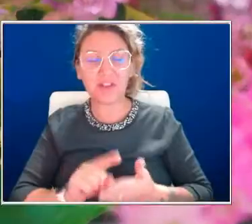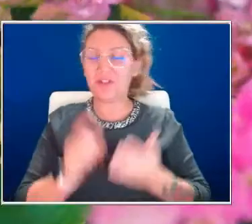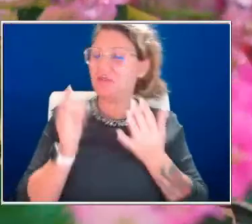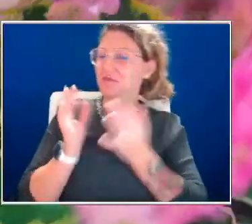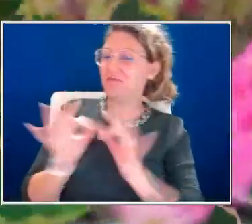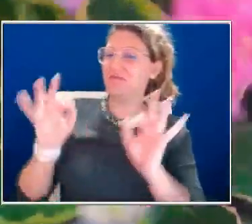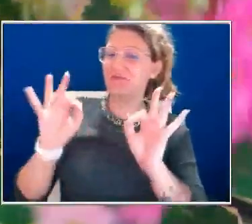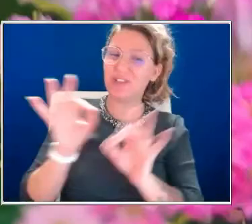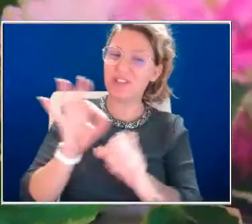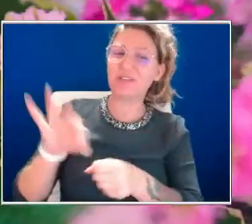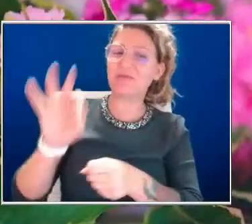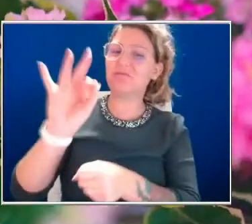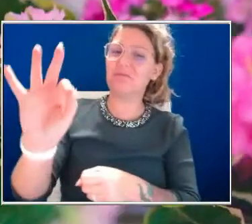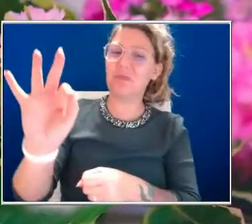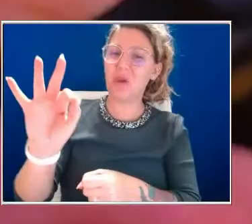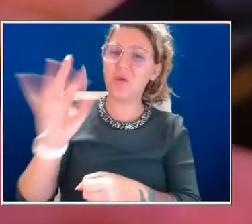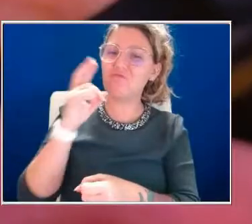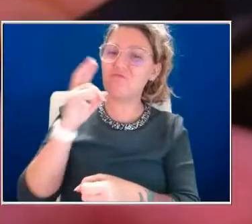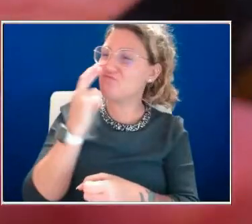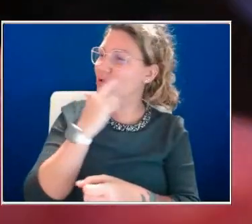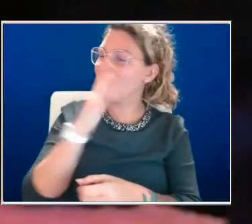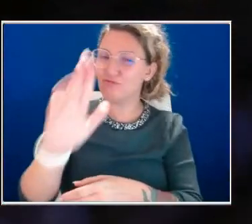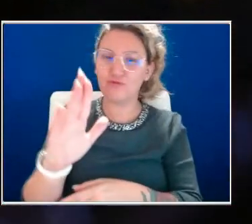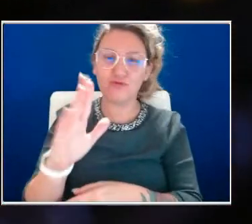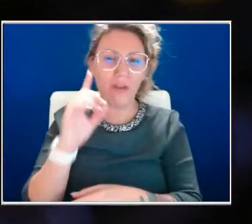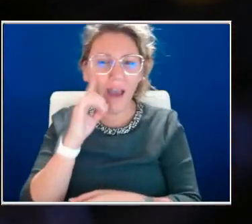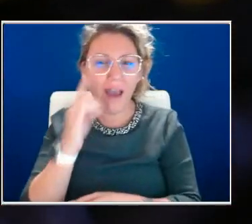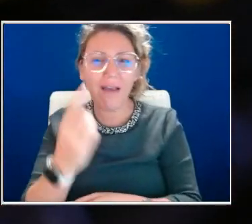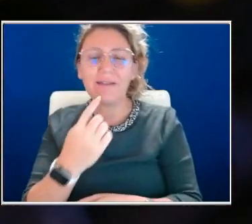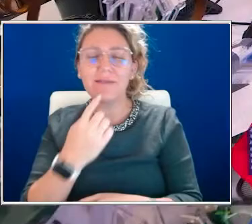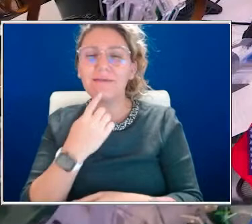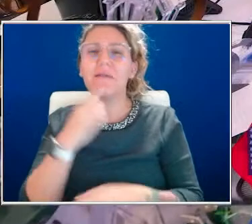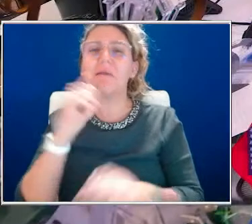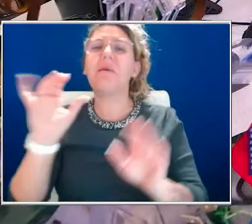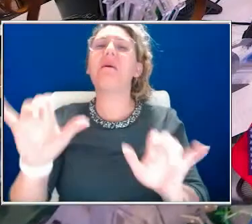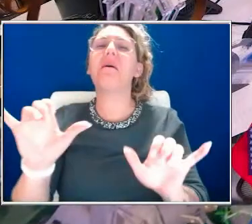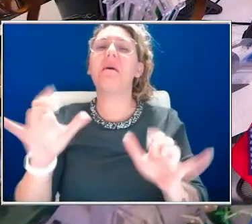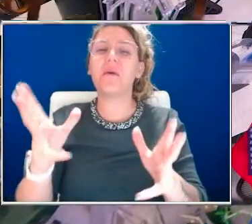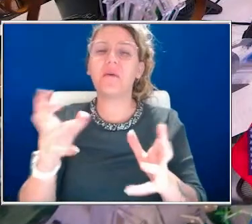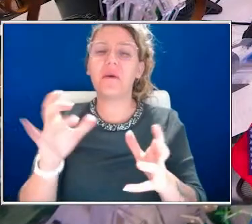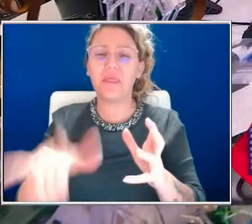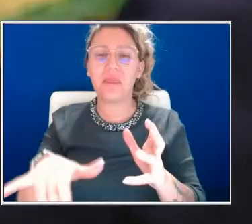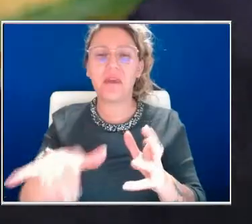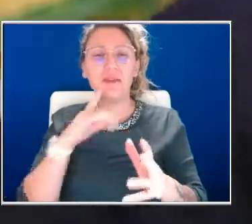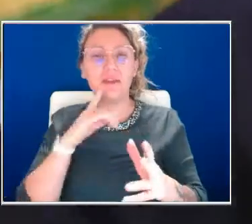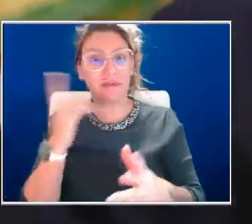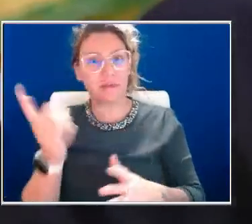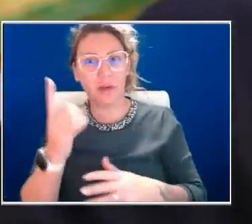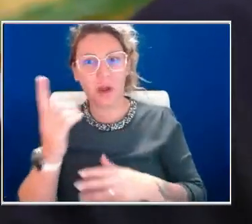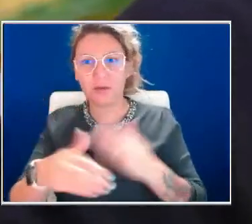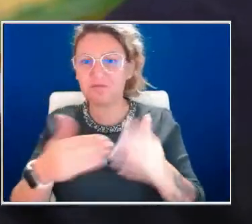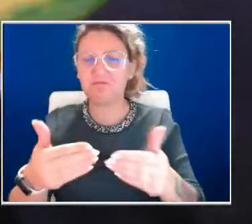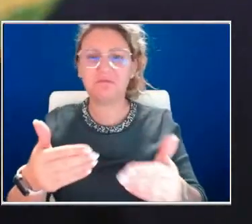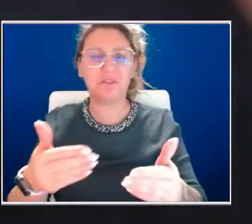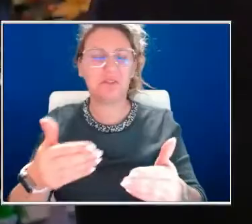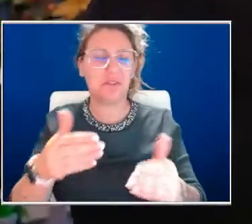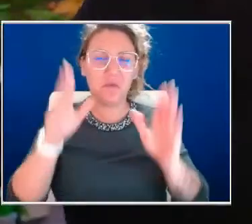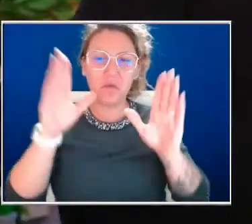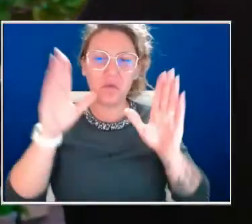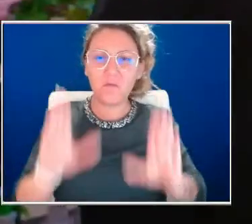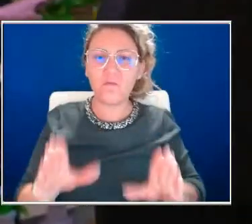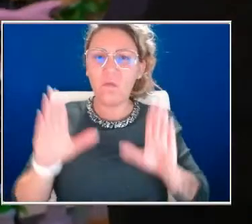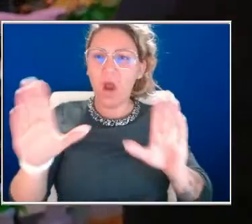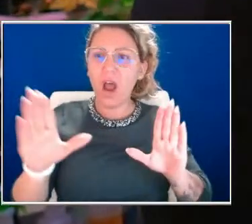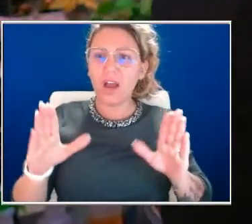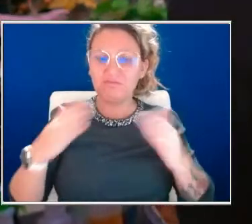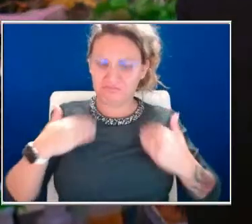of tells you that's the length that you want it to be. He's always been on the go and in stellar shape, which is why what happened to Bob recently